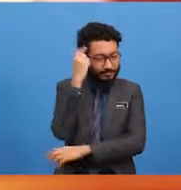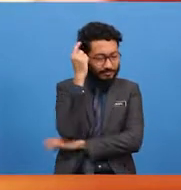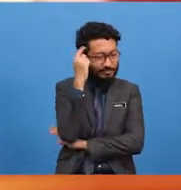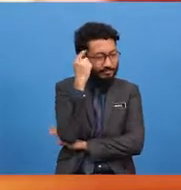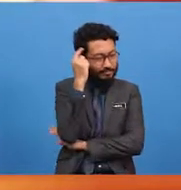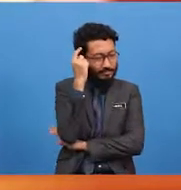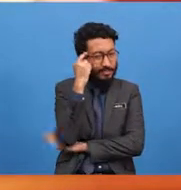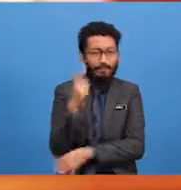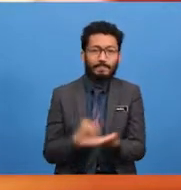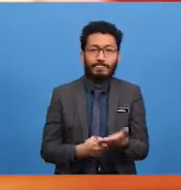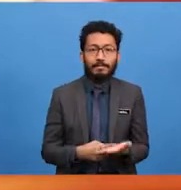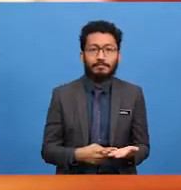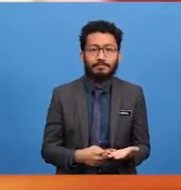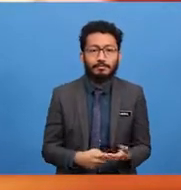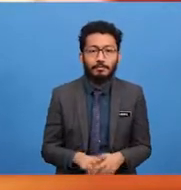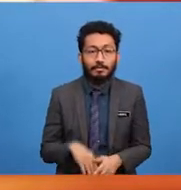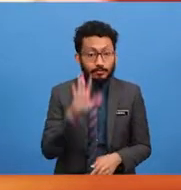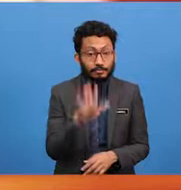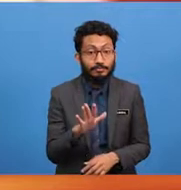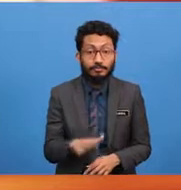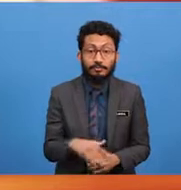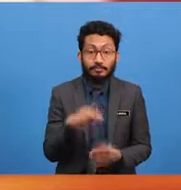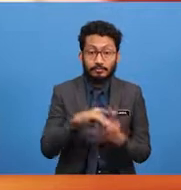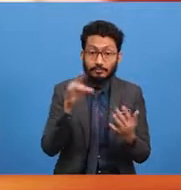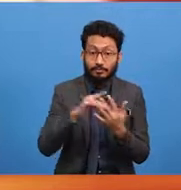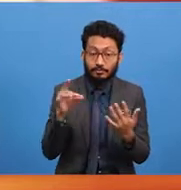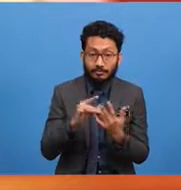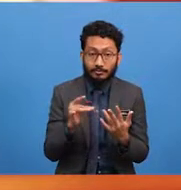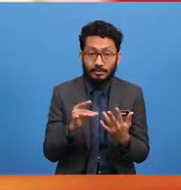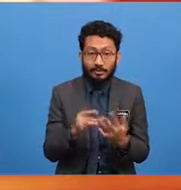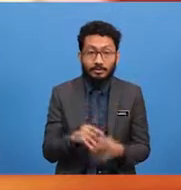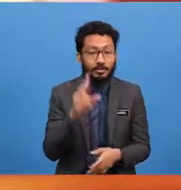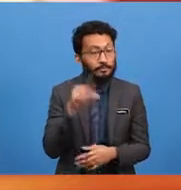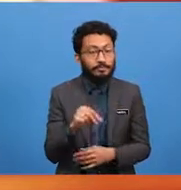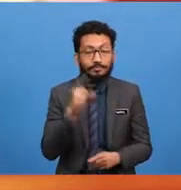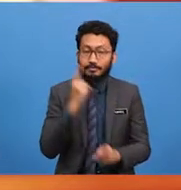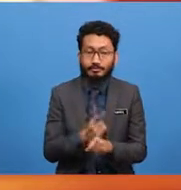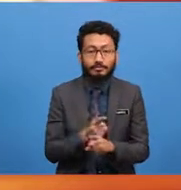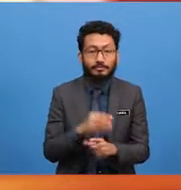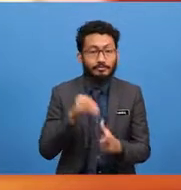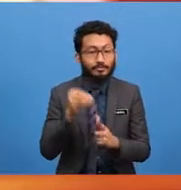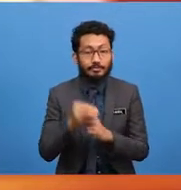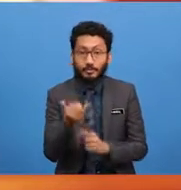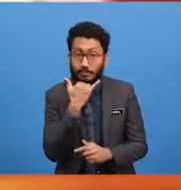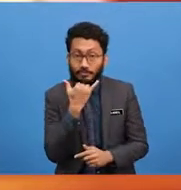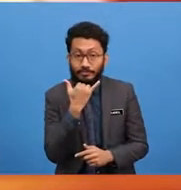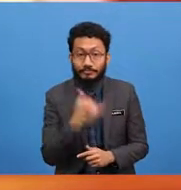Well, it's your choice. There is no right or wrong in this